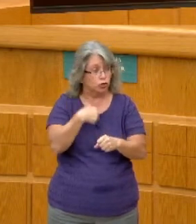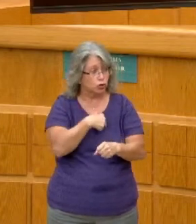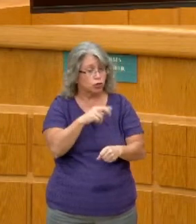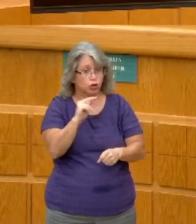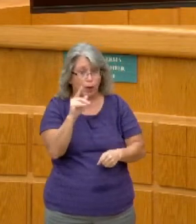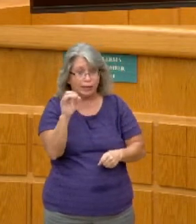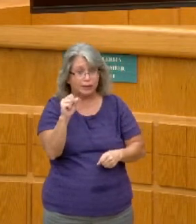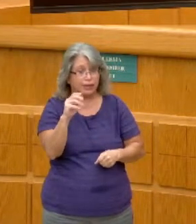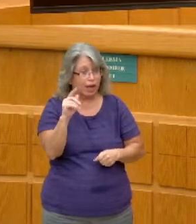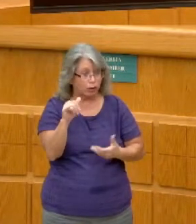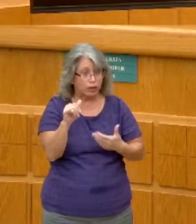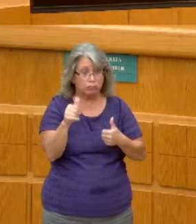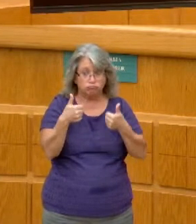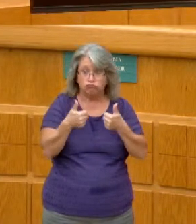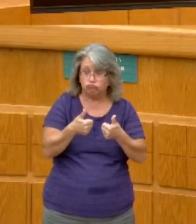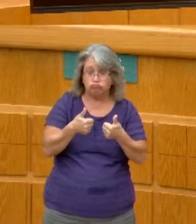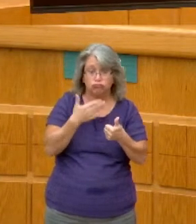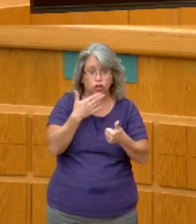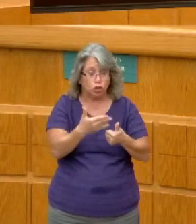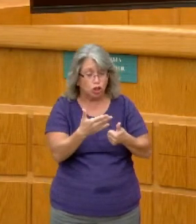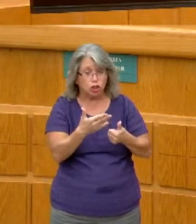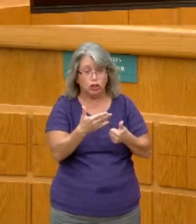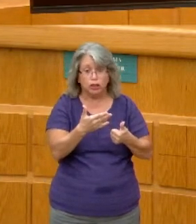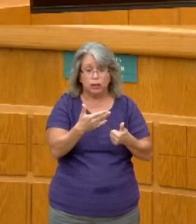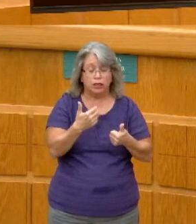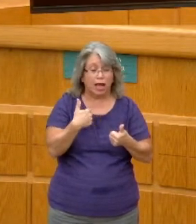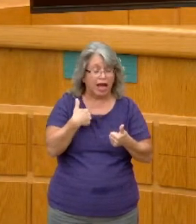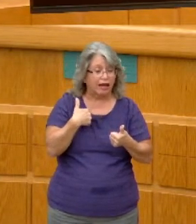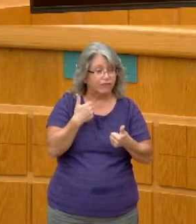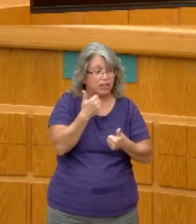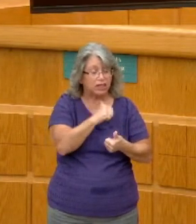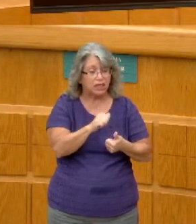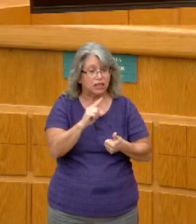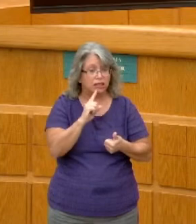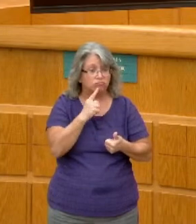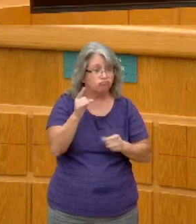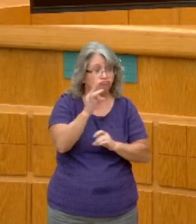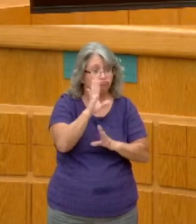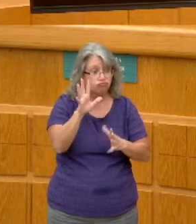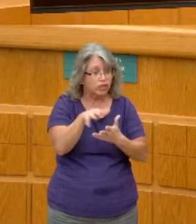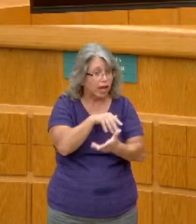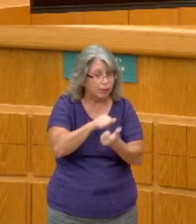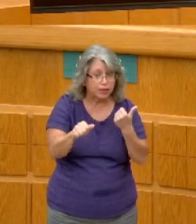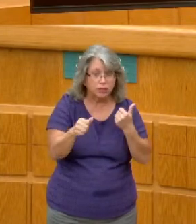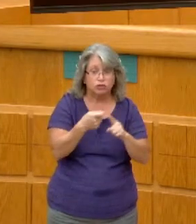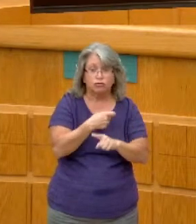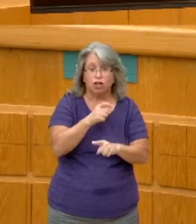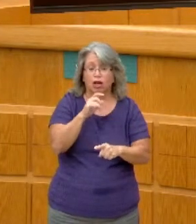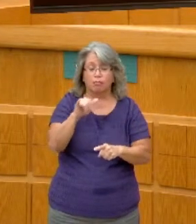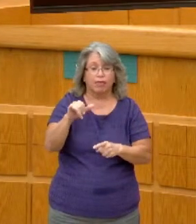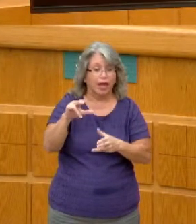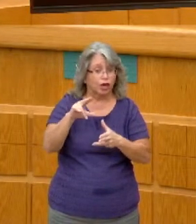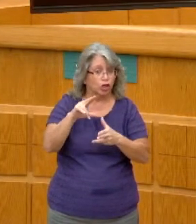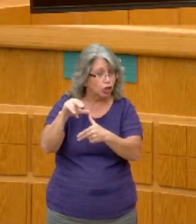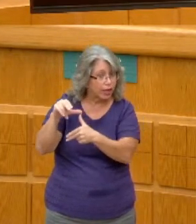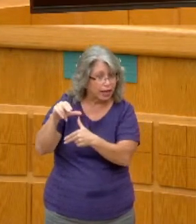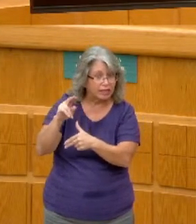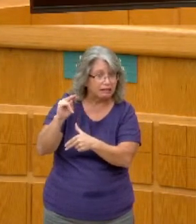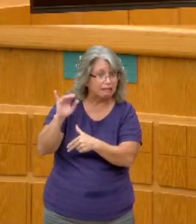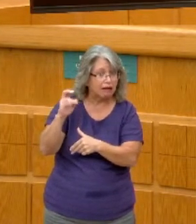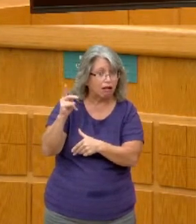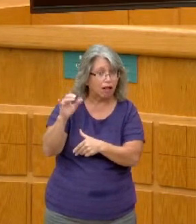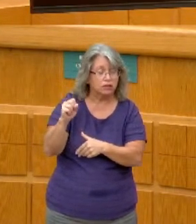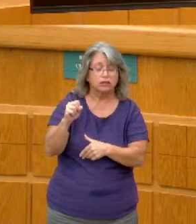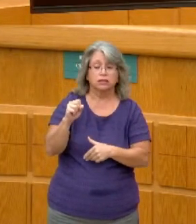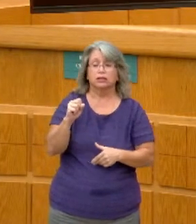had not suffered any ill effects of Hurricane Nicholas. And so while I'm so glad